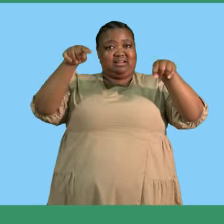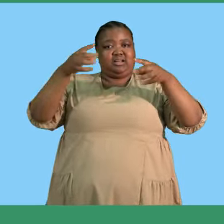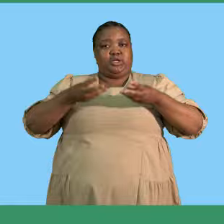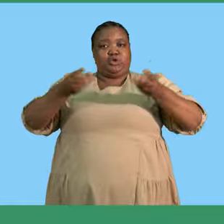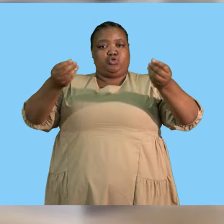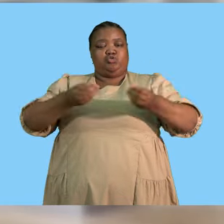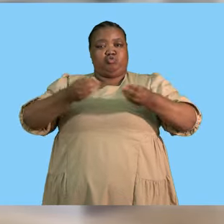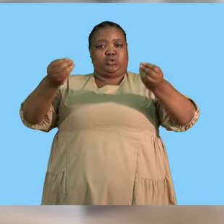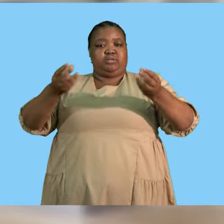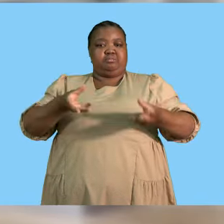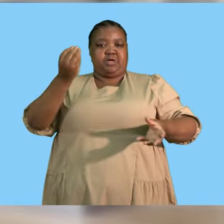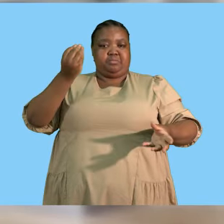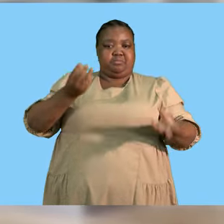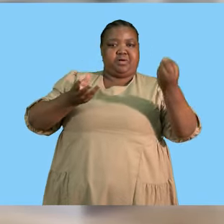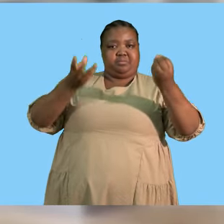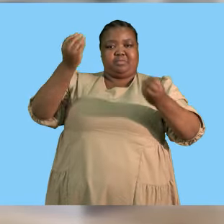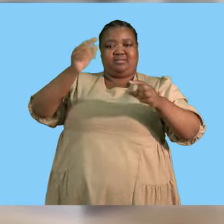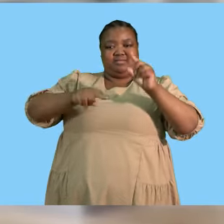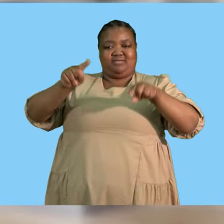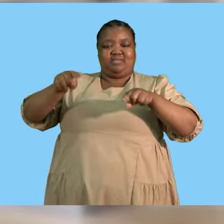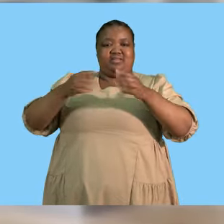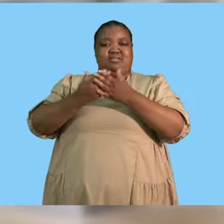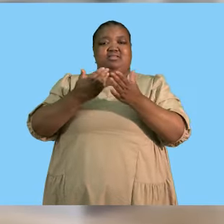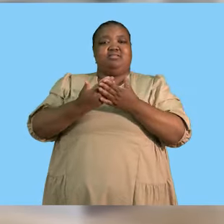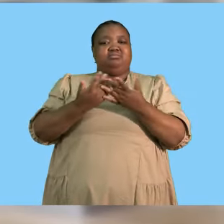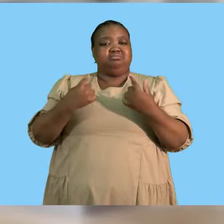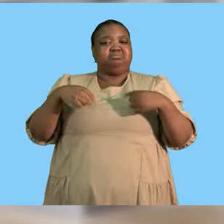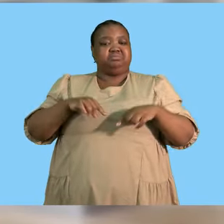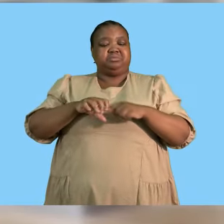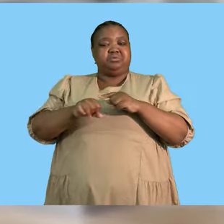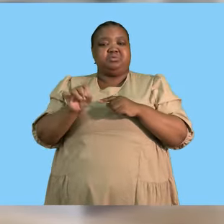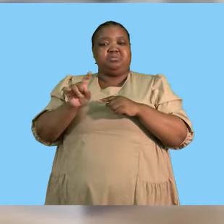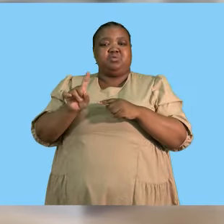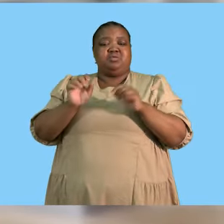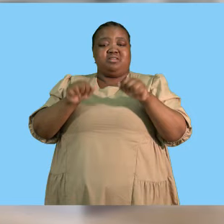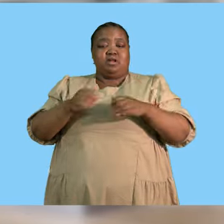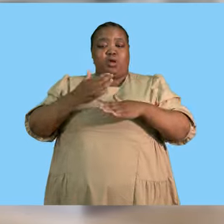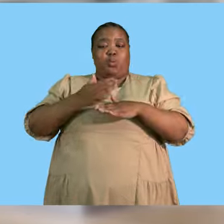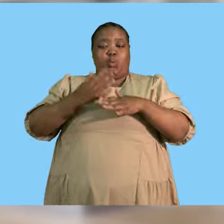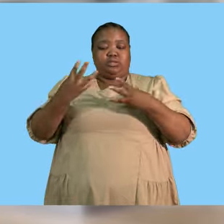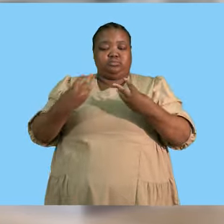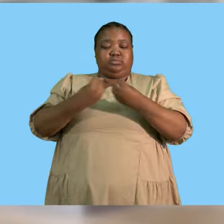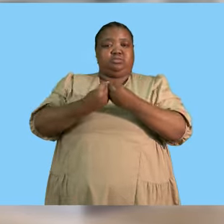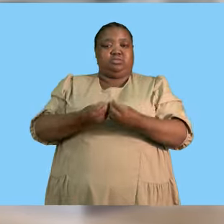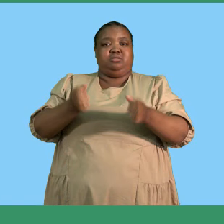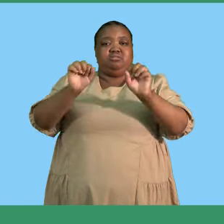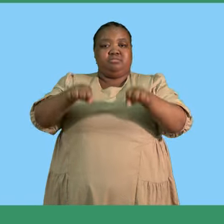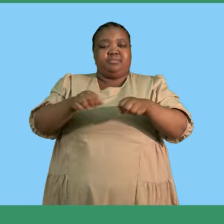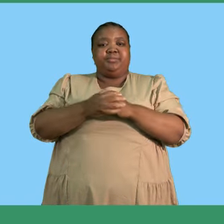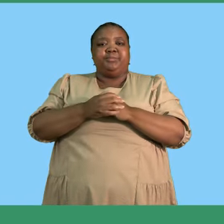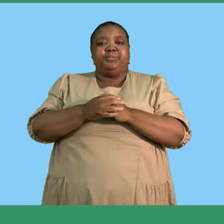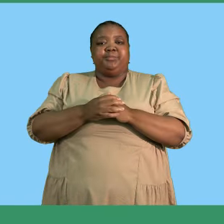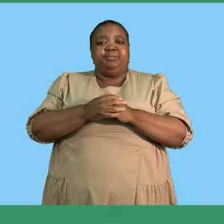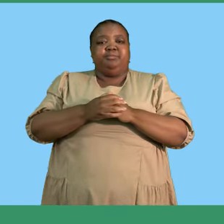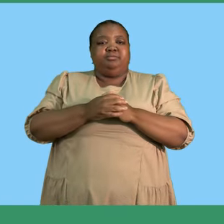and solutions that can come up when we are working together. We also note to say that when we are working